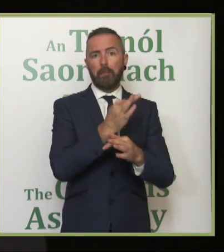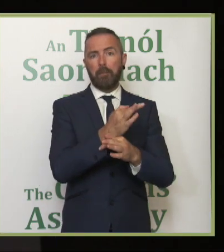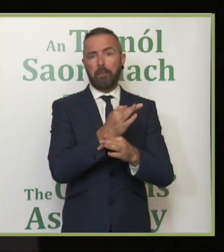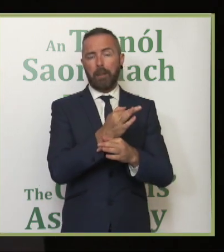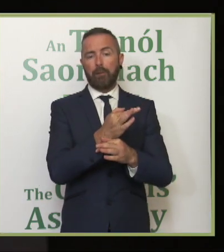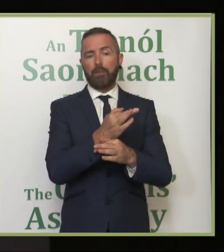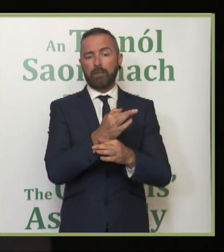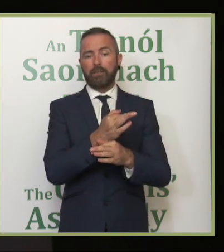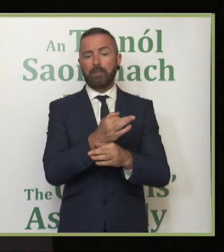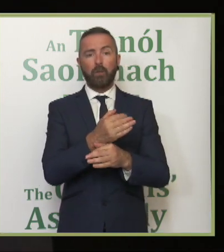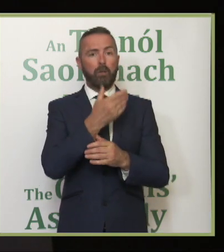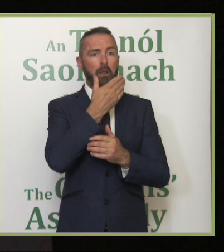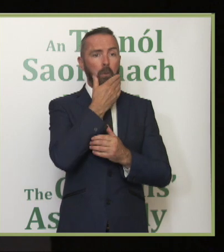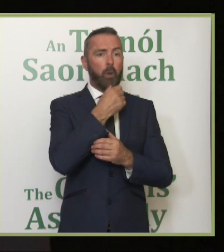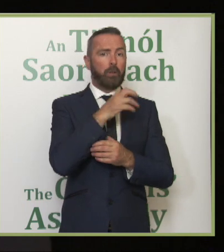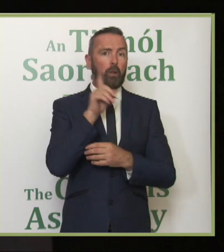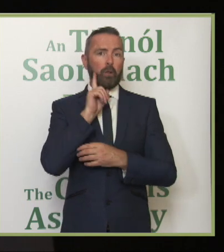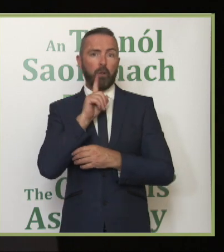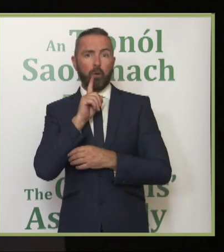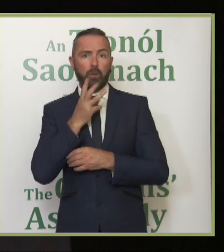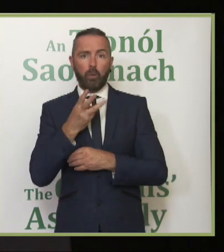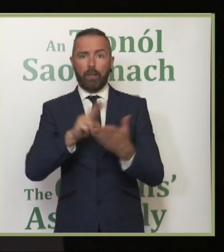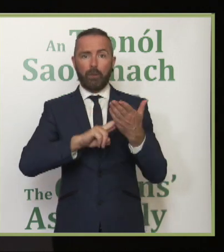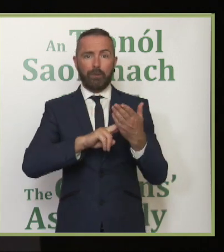cannabis regardless of what social class they fell into.